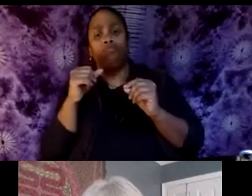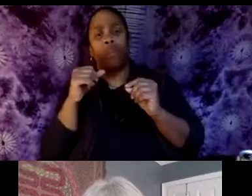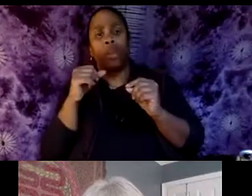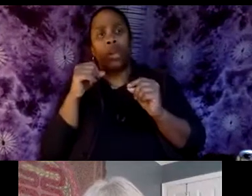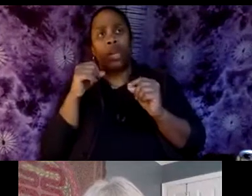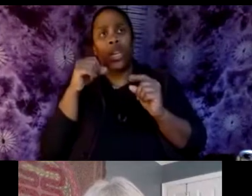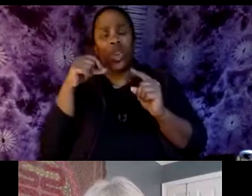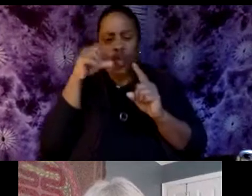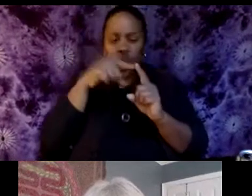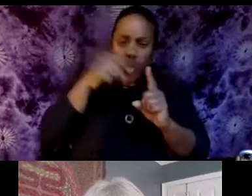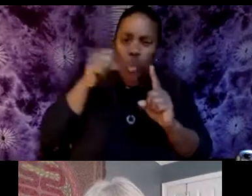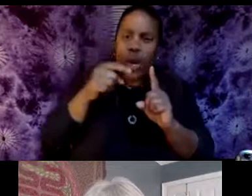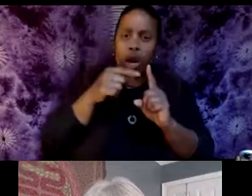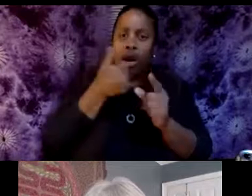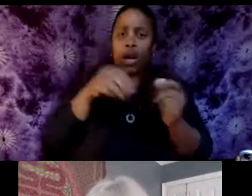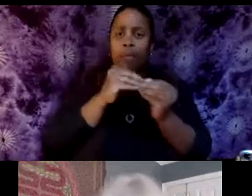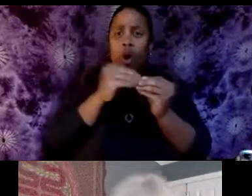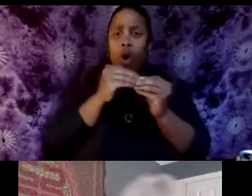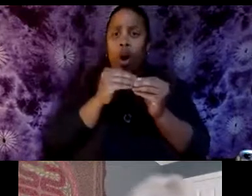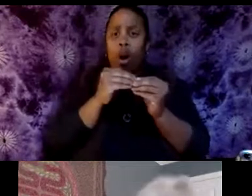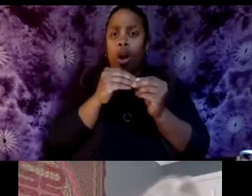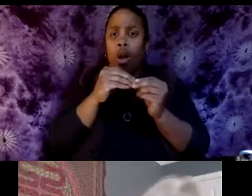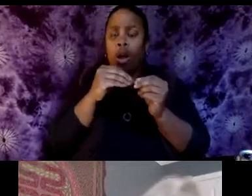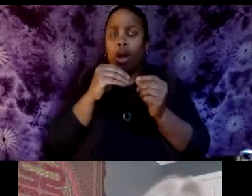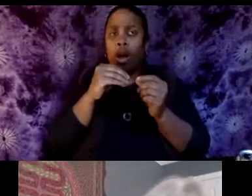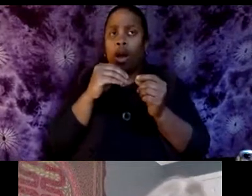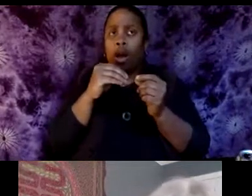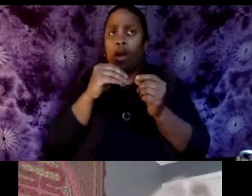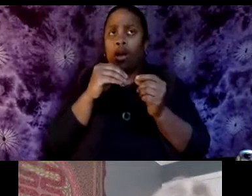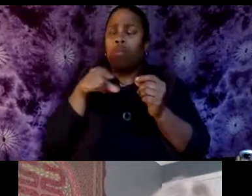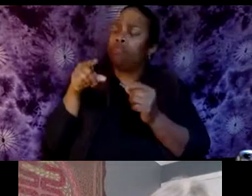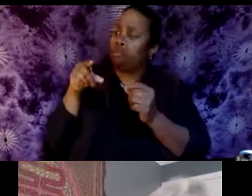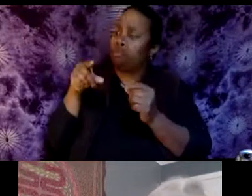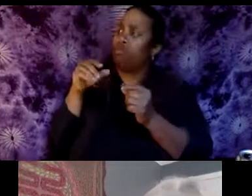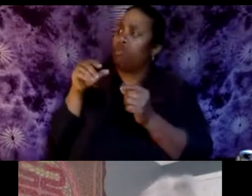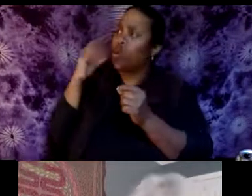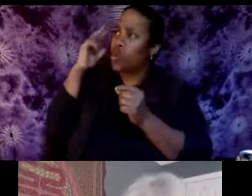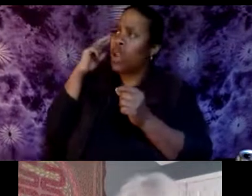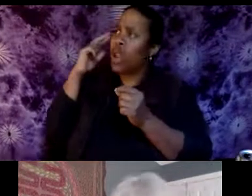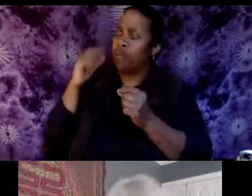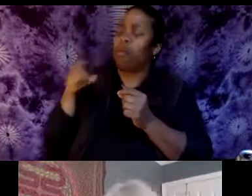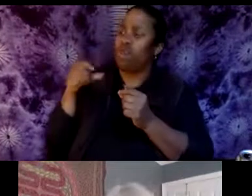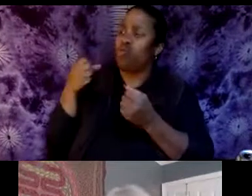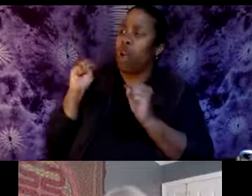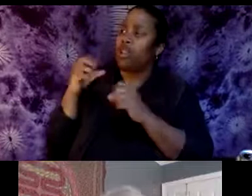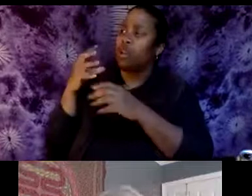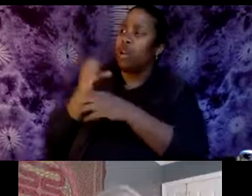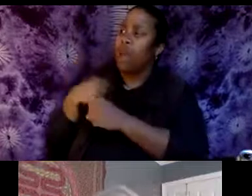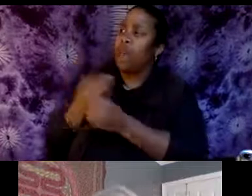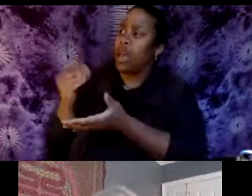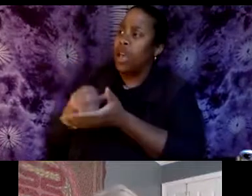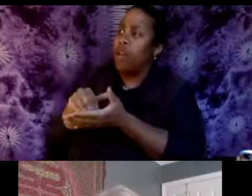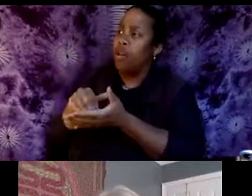oh, he's trying to get me again. Okay, no problem. There's no emotional response from you. It's just like, oh, there he